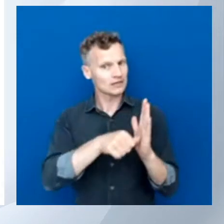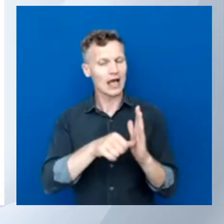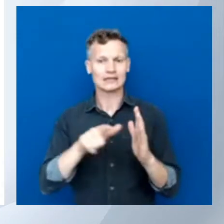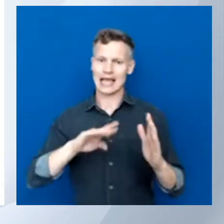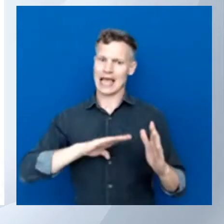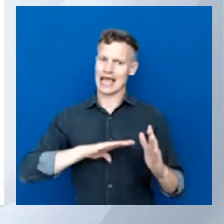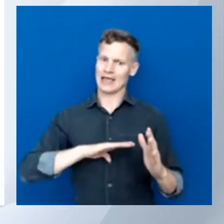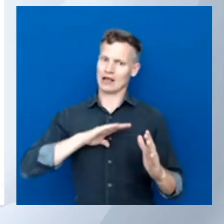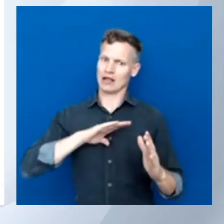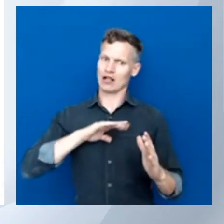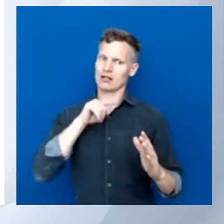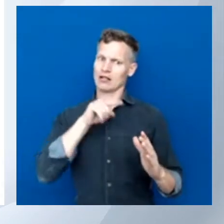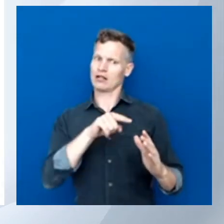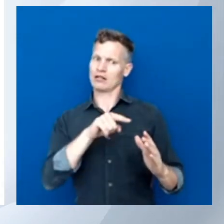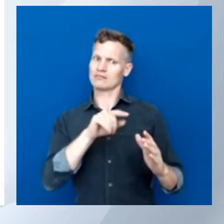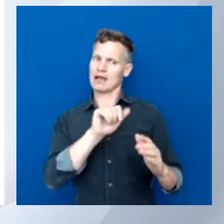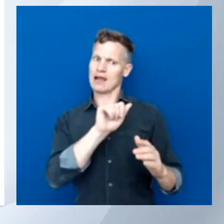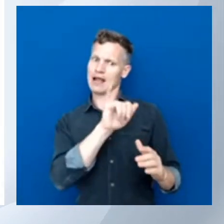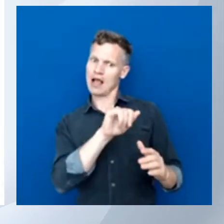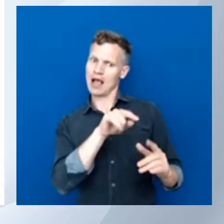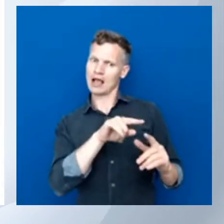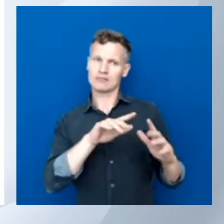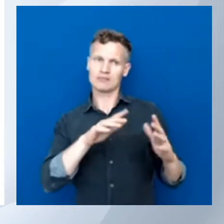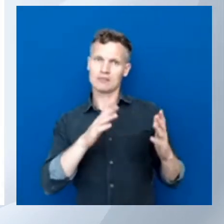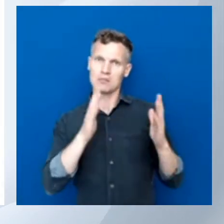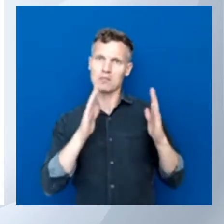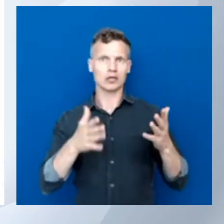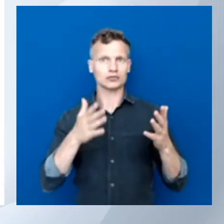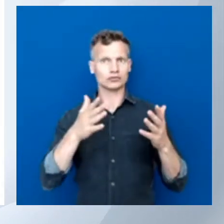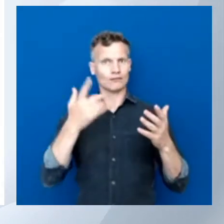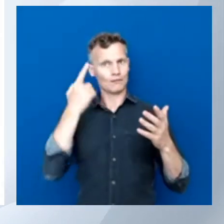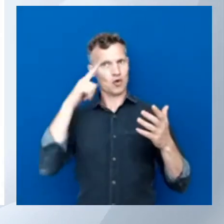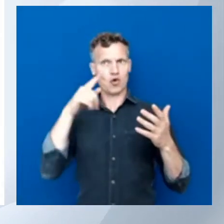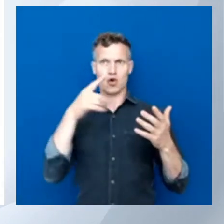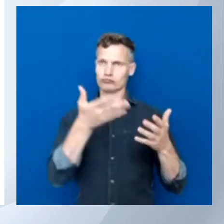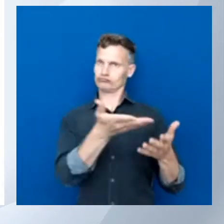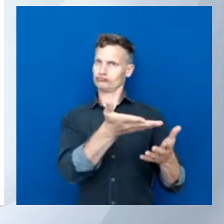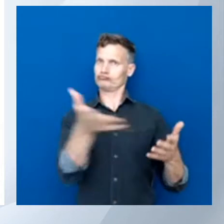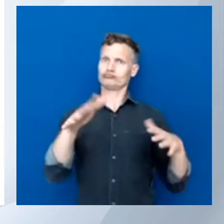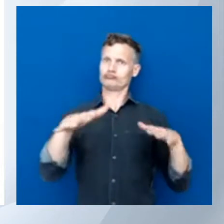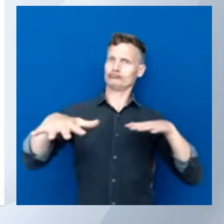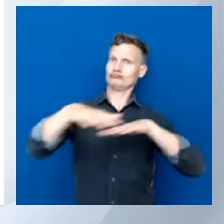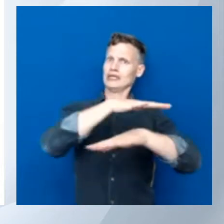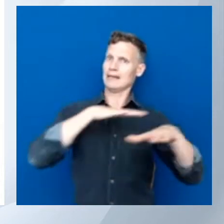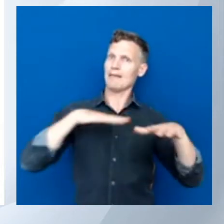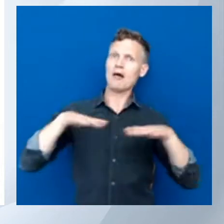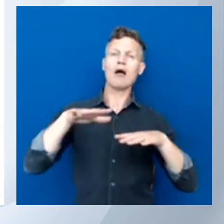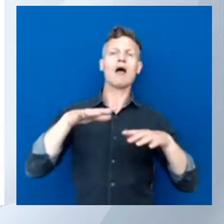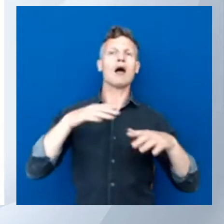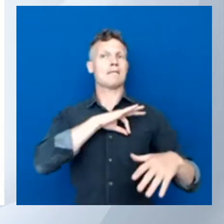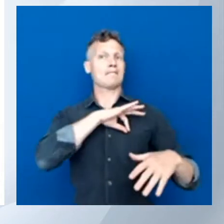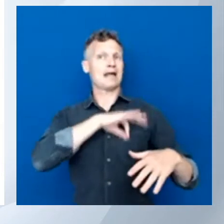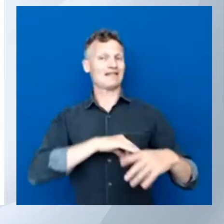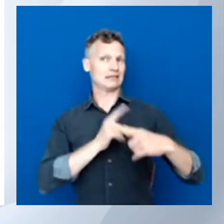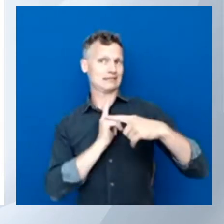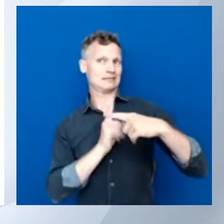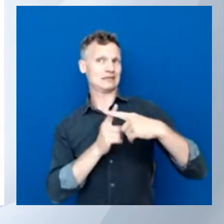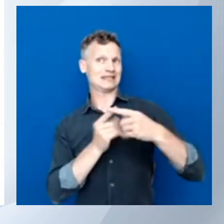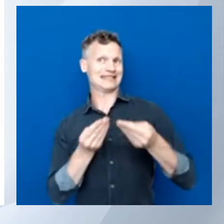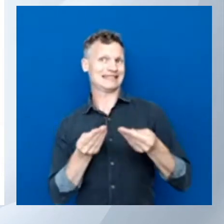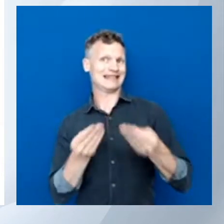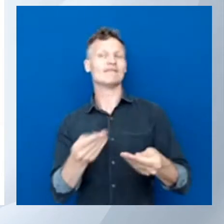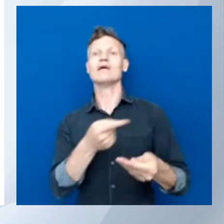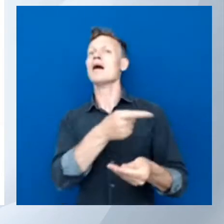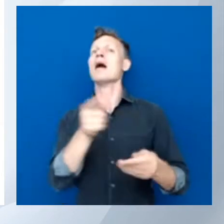be benefited in society while warranting people's trust. Before I'm going ahead, let me give you a quick